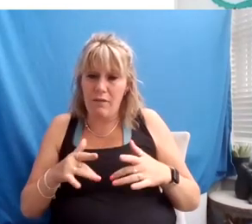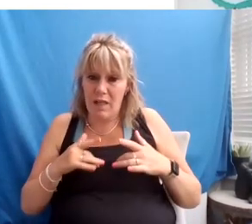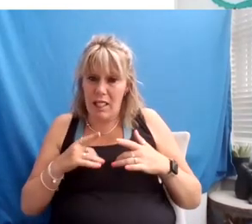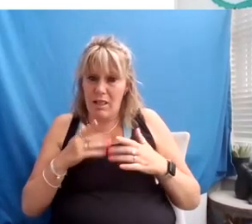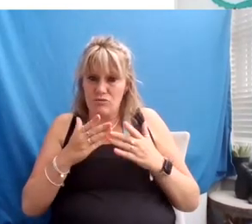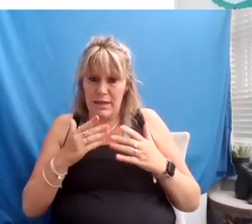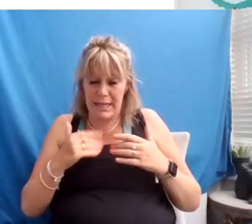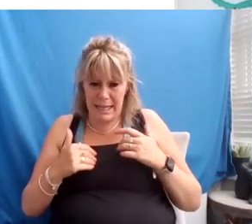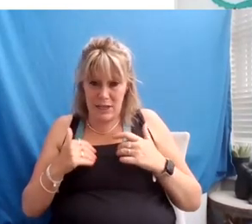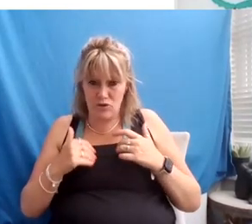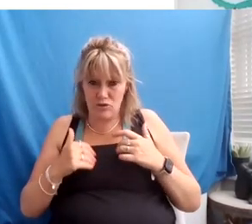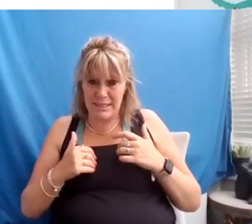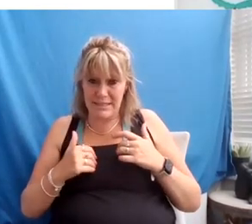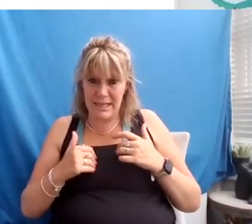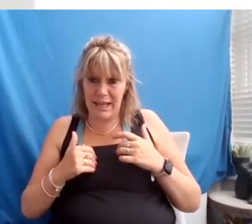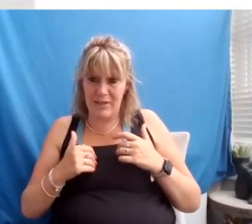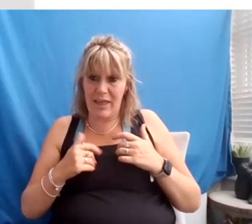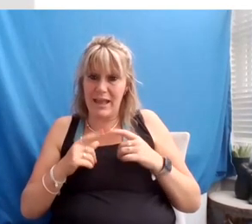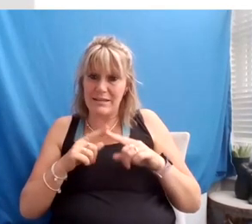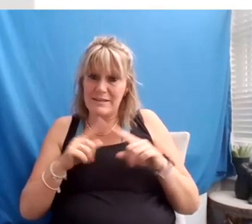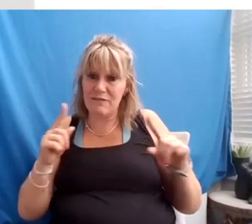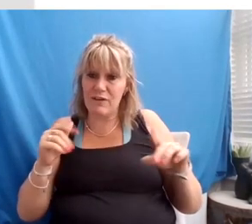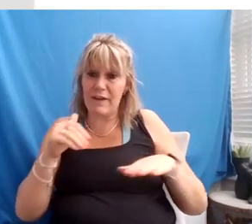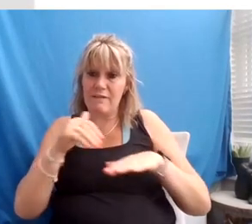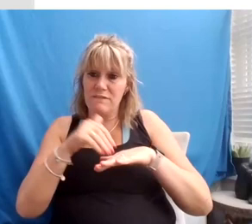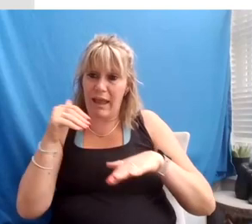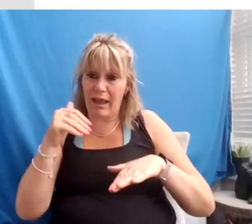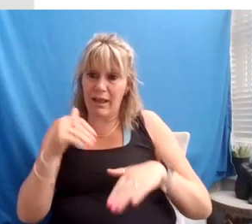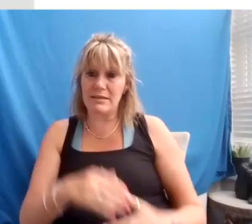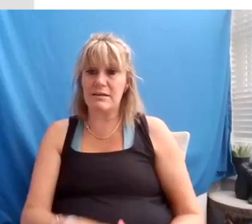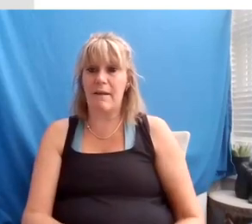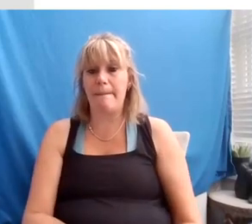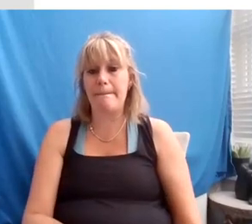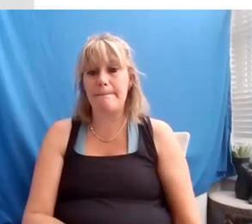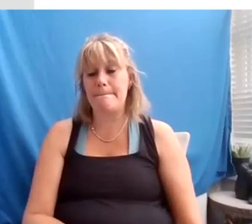it gives it that sort of different effect. Mm.